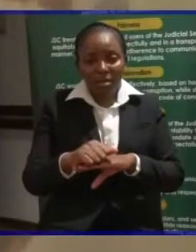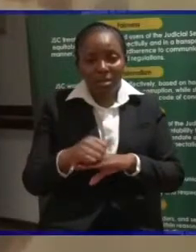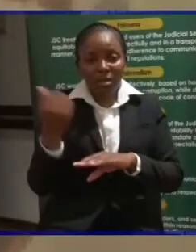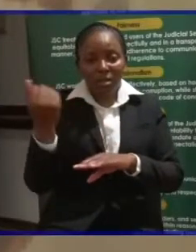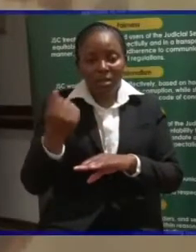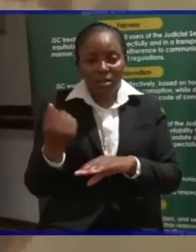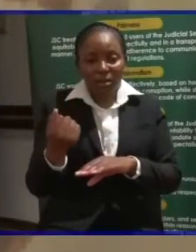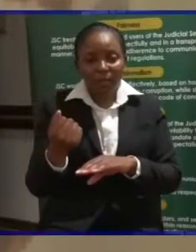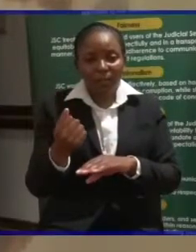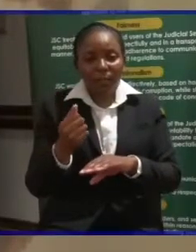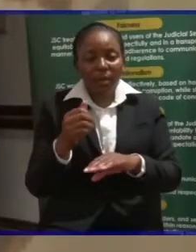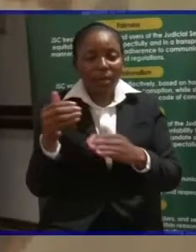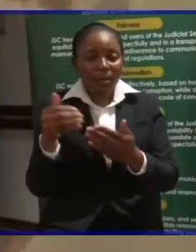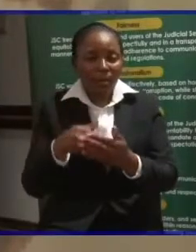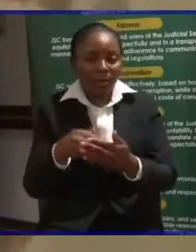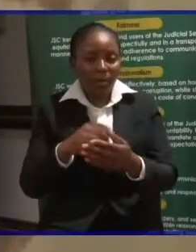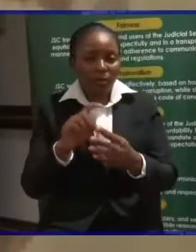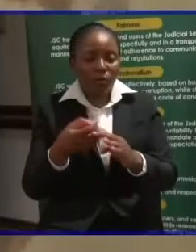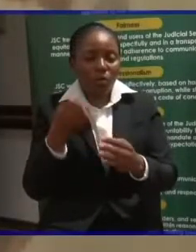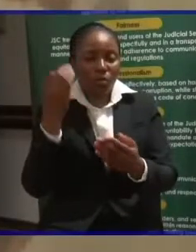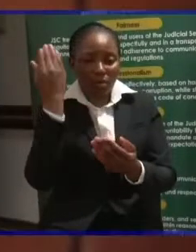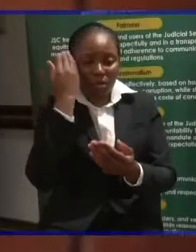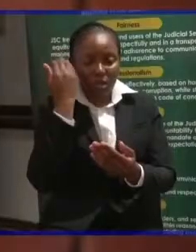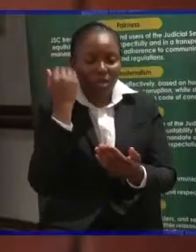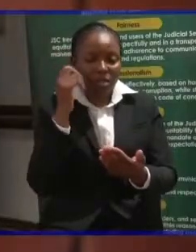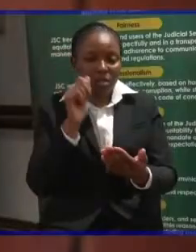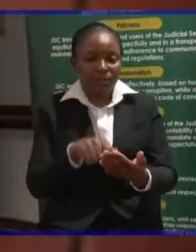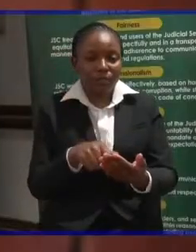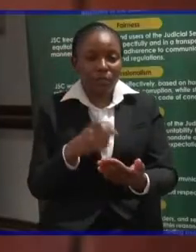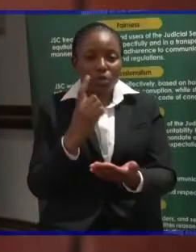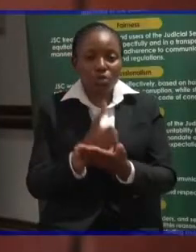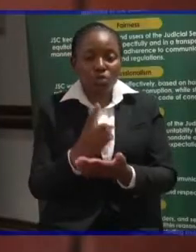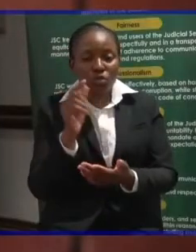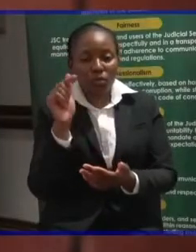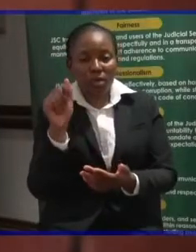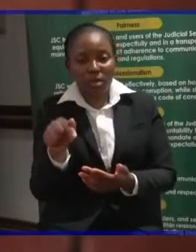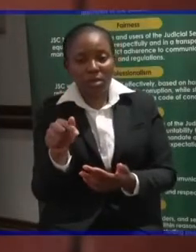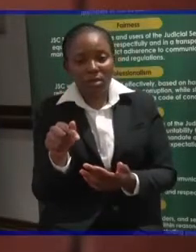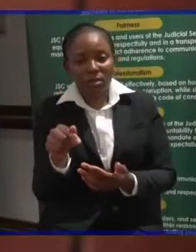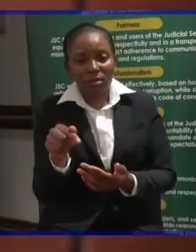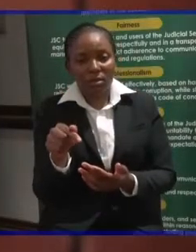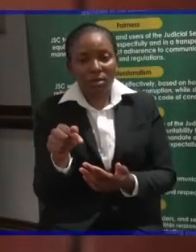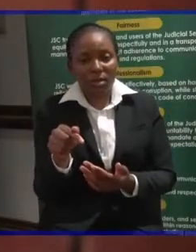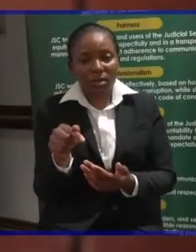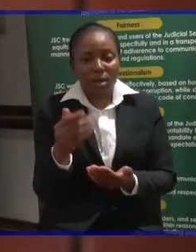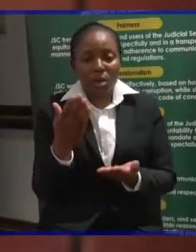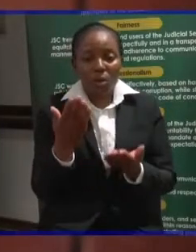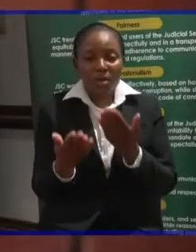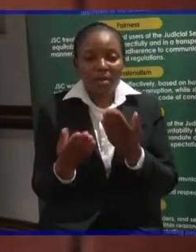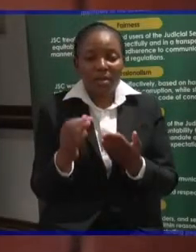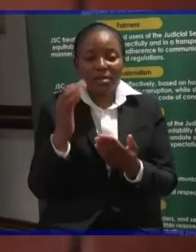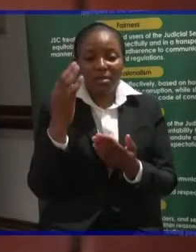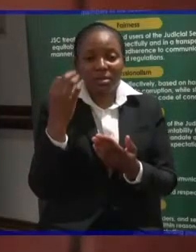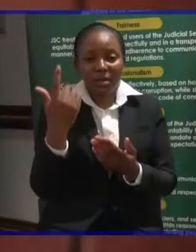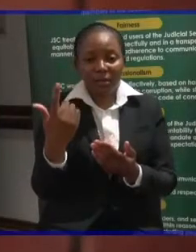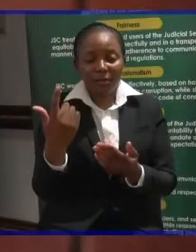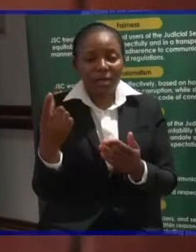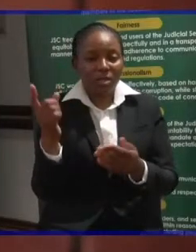minute coming from a judge? He should do so, Commissioner, within 7 days.